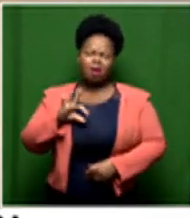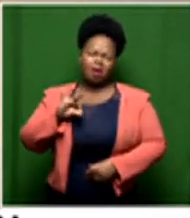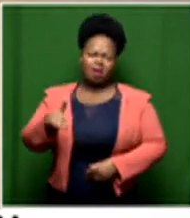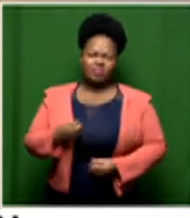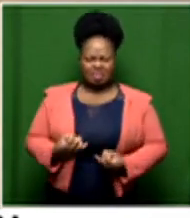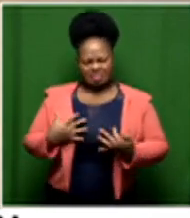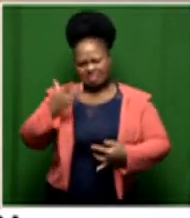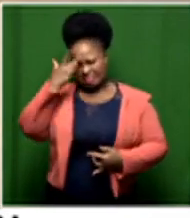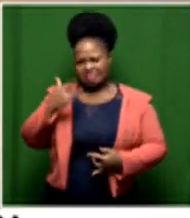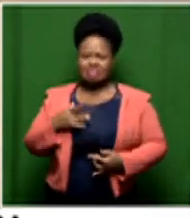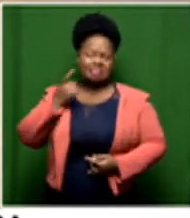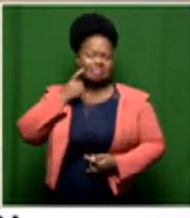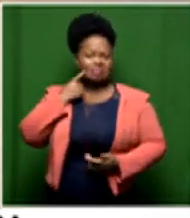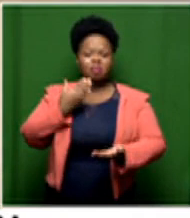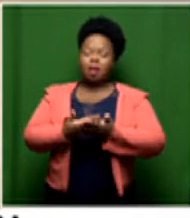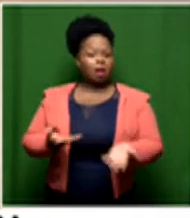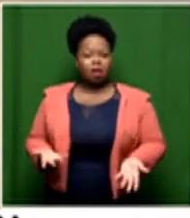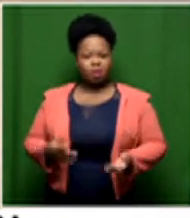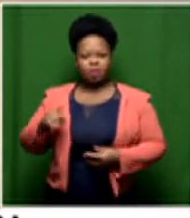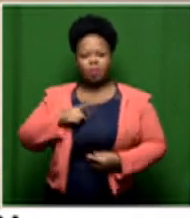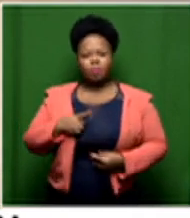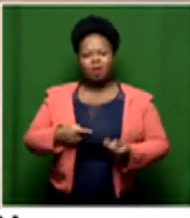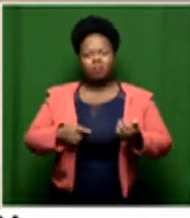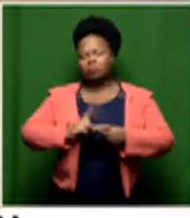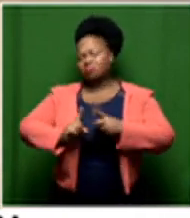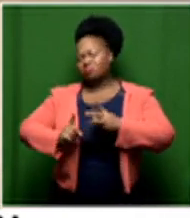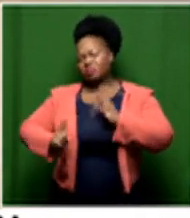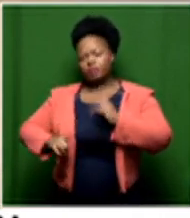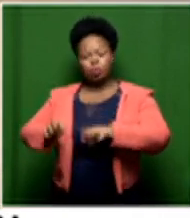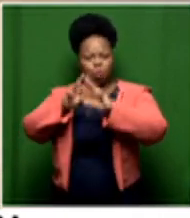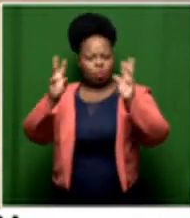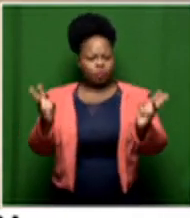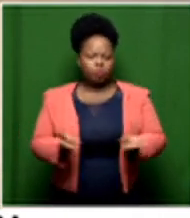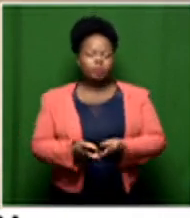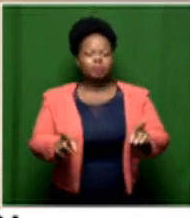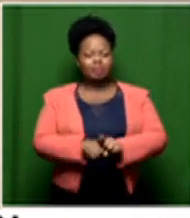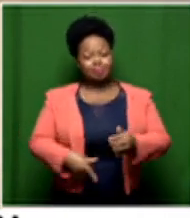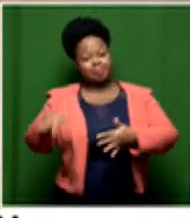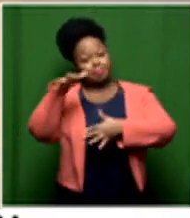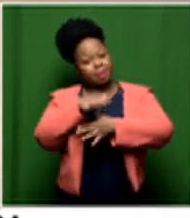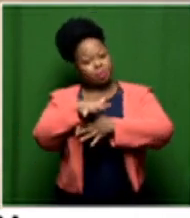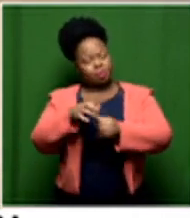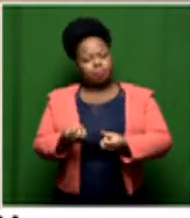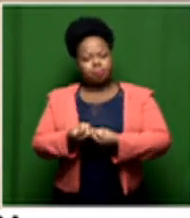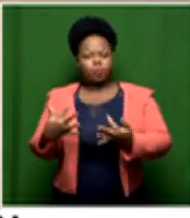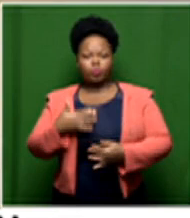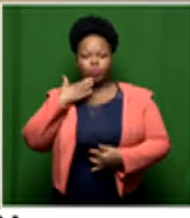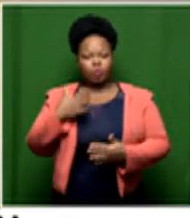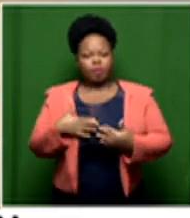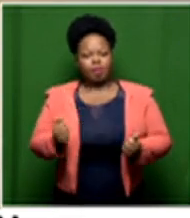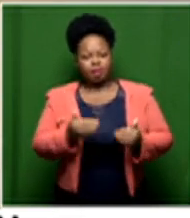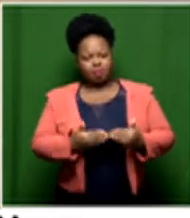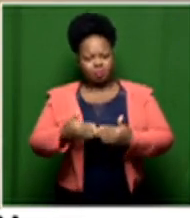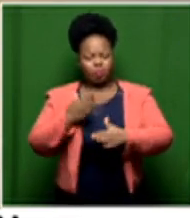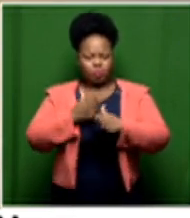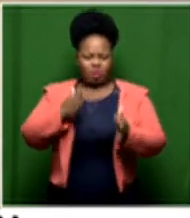and they are exposing themselves in all of our interests. And I think across the world, the prioritization of healthcare workers is